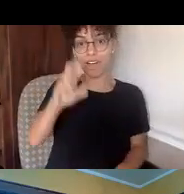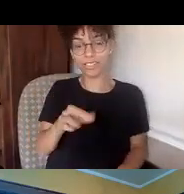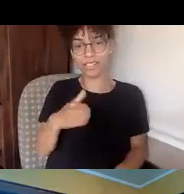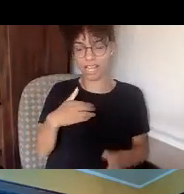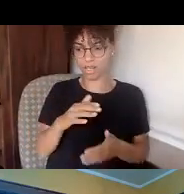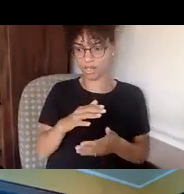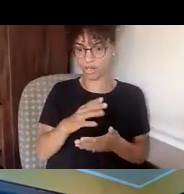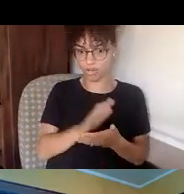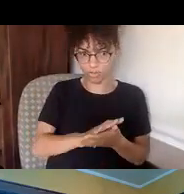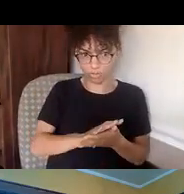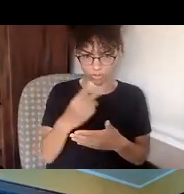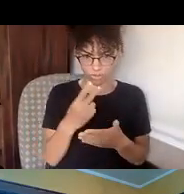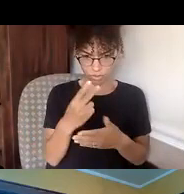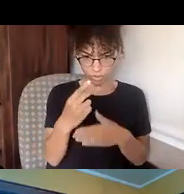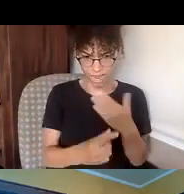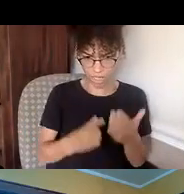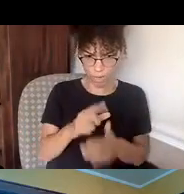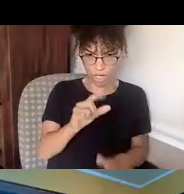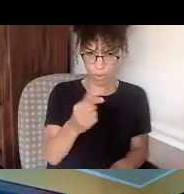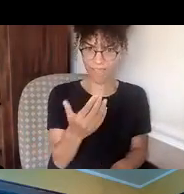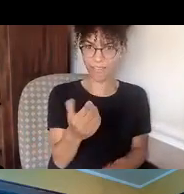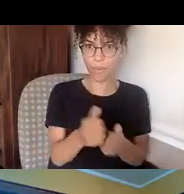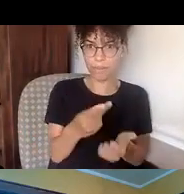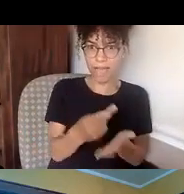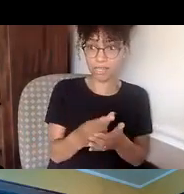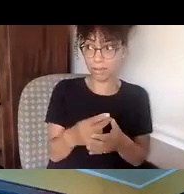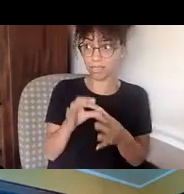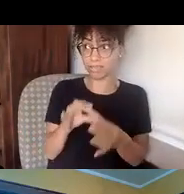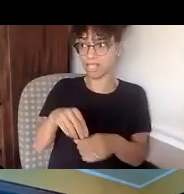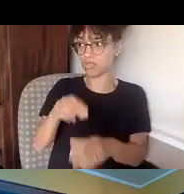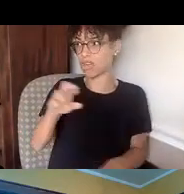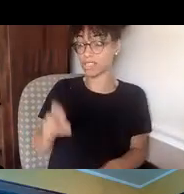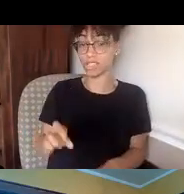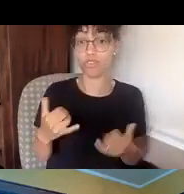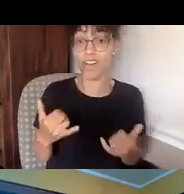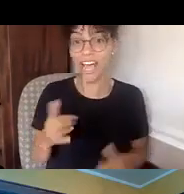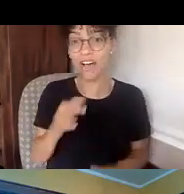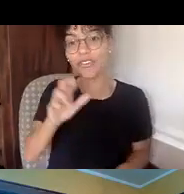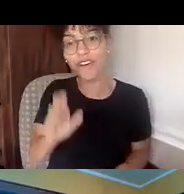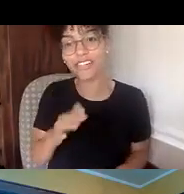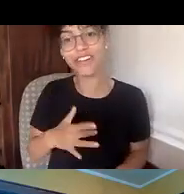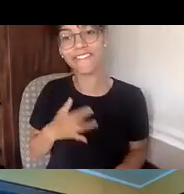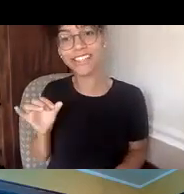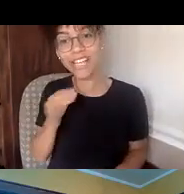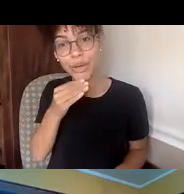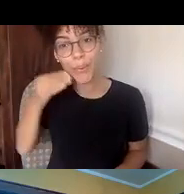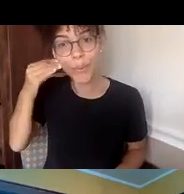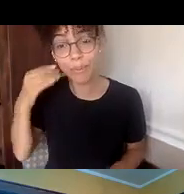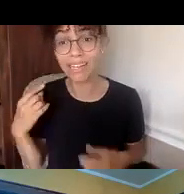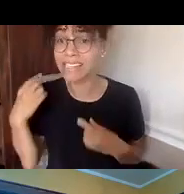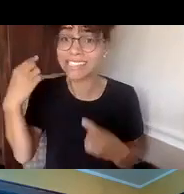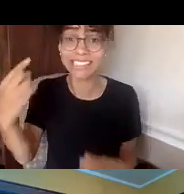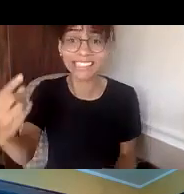with my master's in 2015, and I've been in Rochester ever since. So right now, Rochester really feels like home for me, and there's still things that